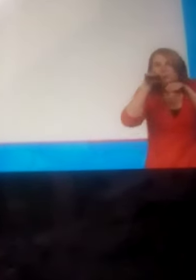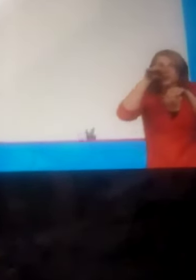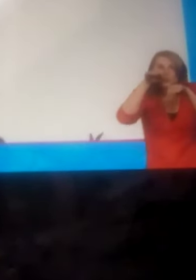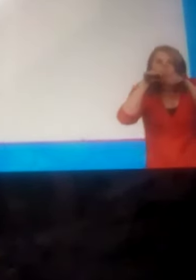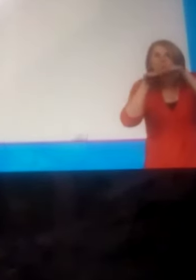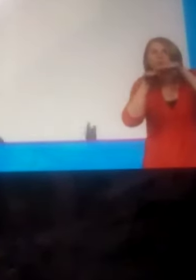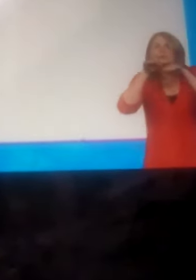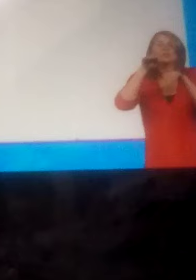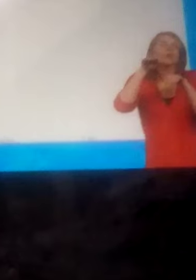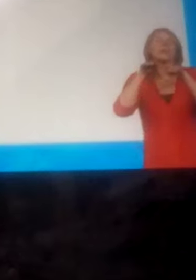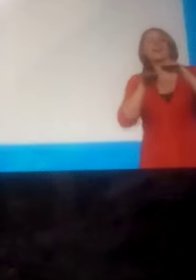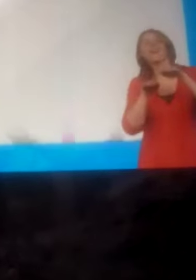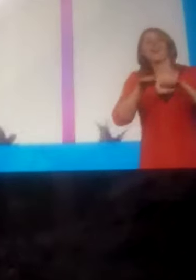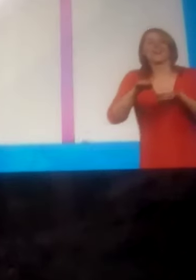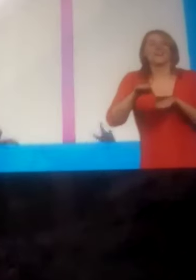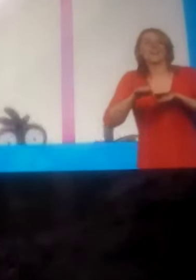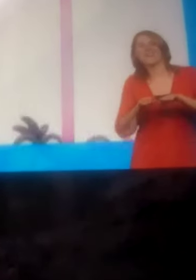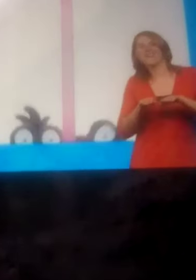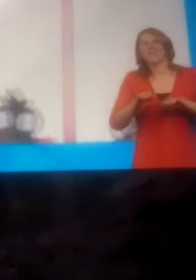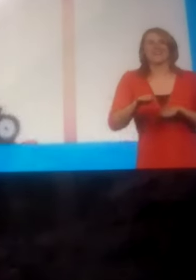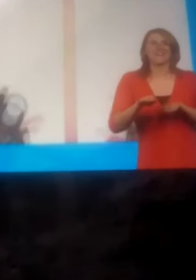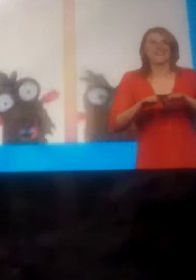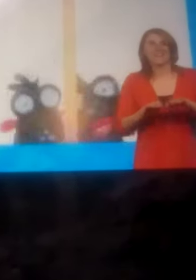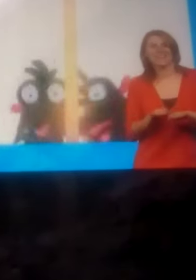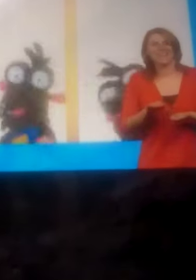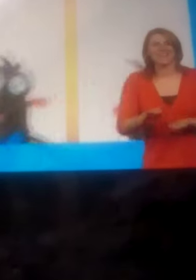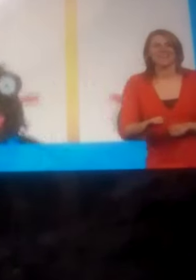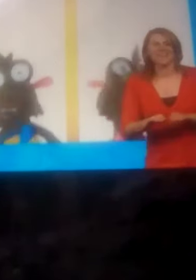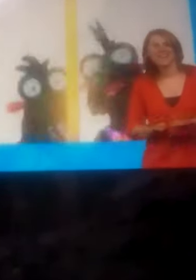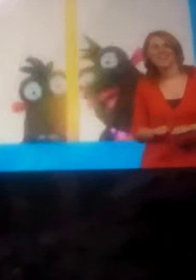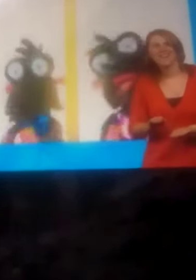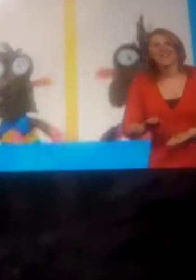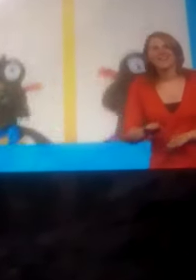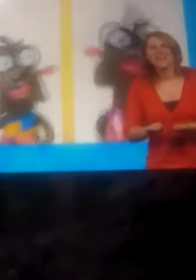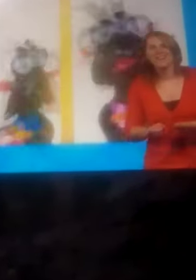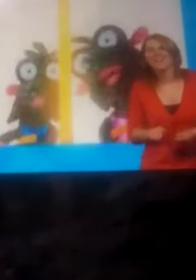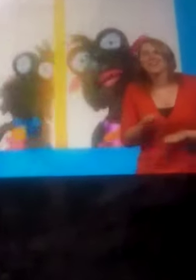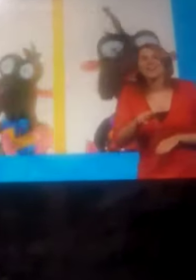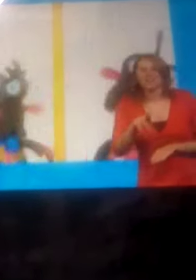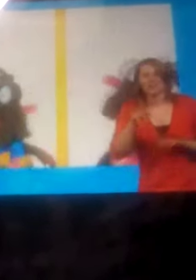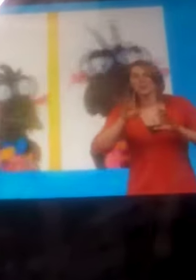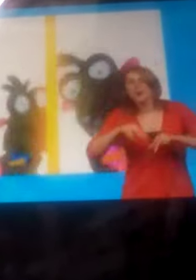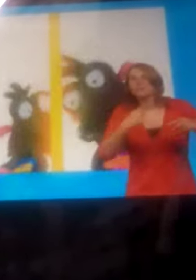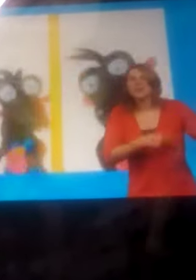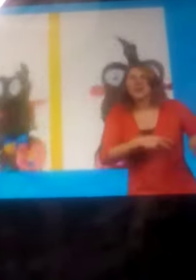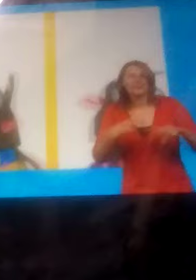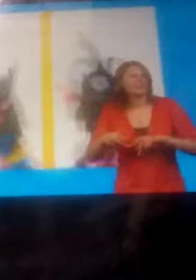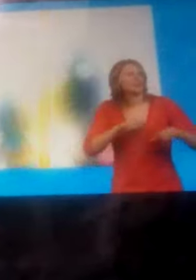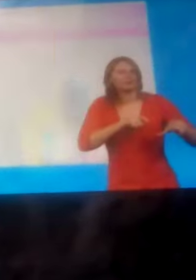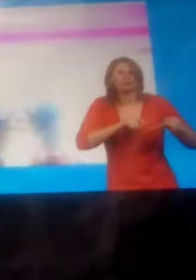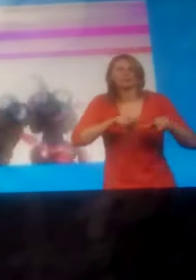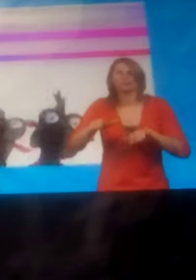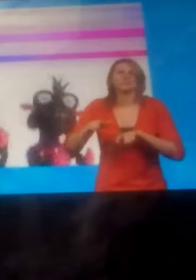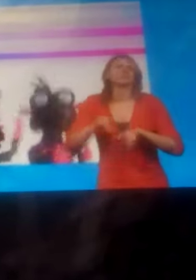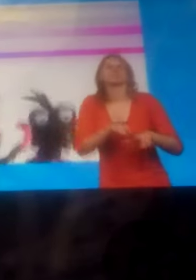you go? Can you bring it to the top? Like you never gonna stop. Can you bring it to the top? Everybody.